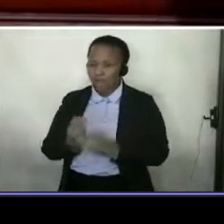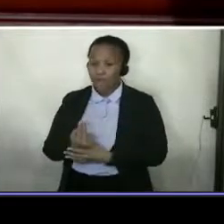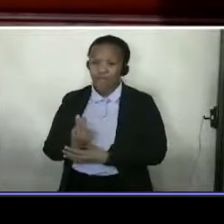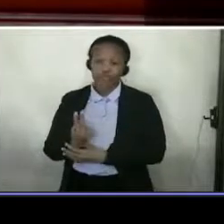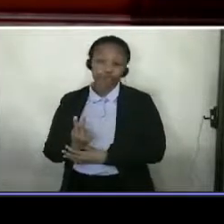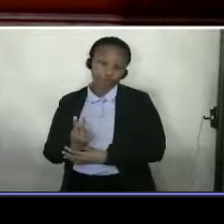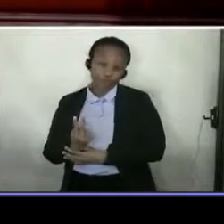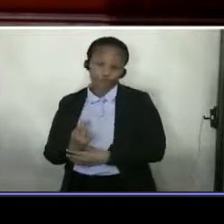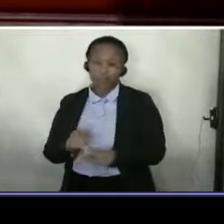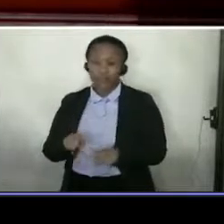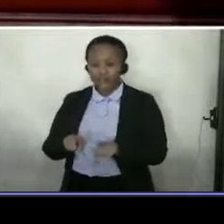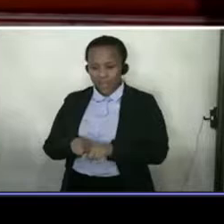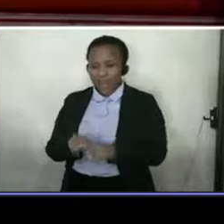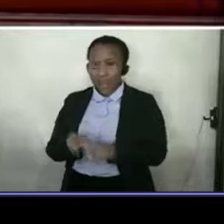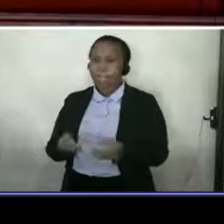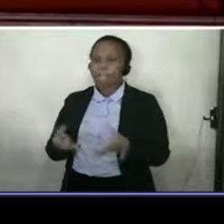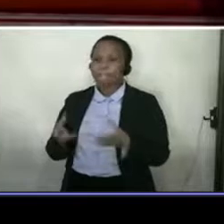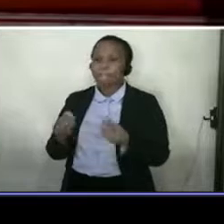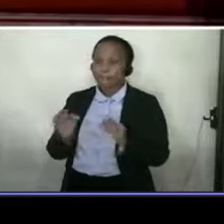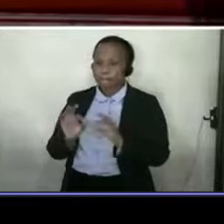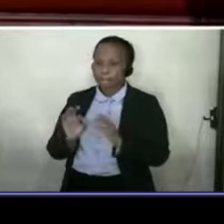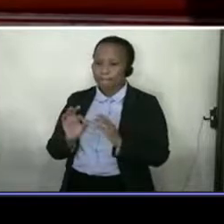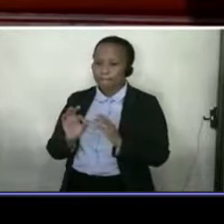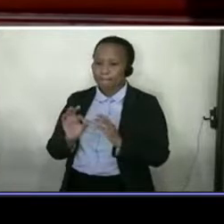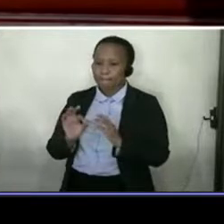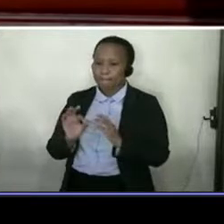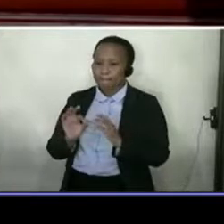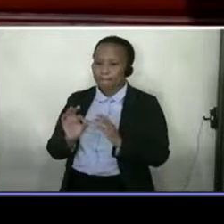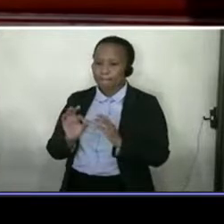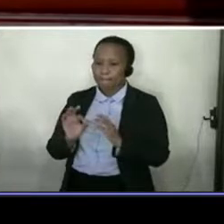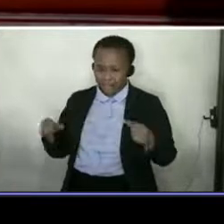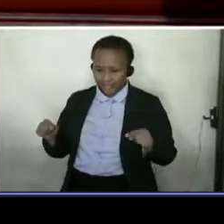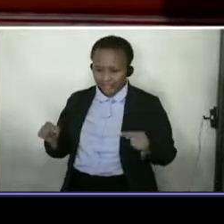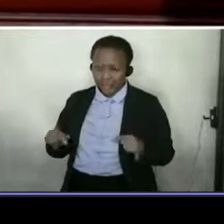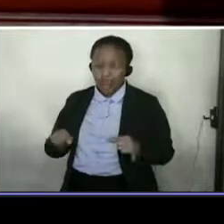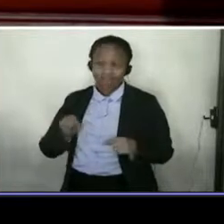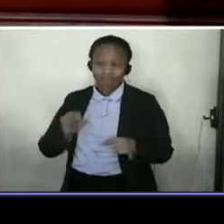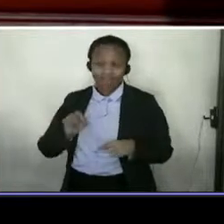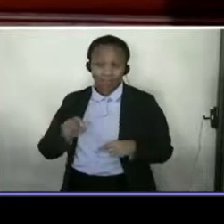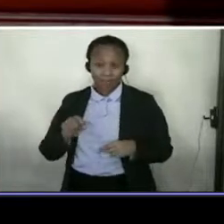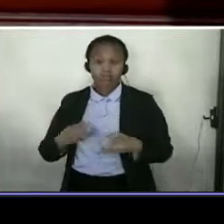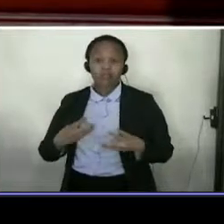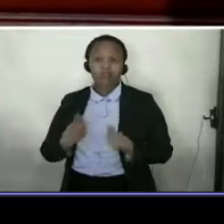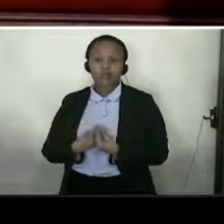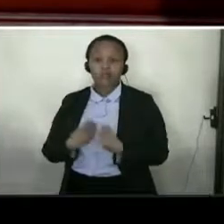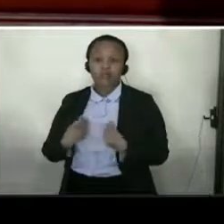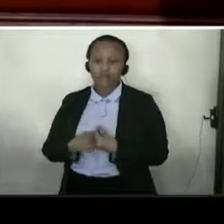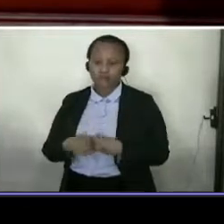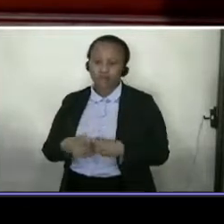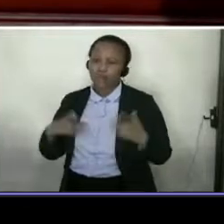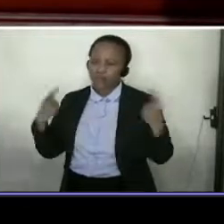also got clean audit, according to what we know. This is something to celebrate.